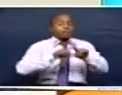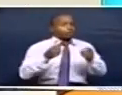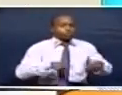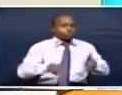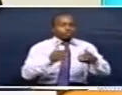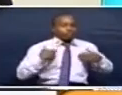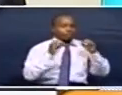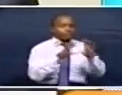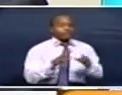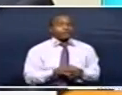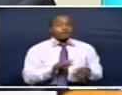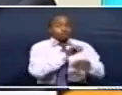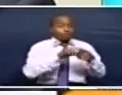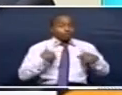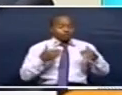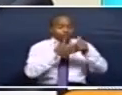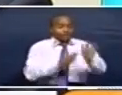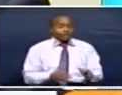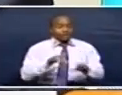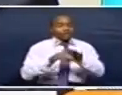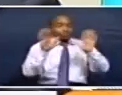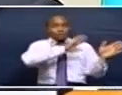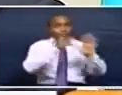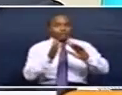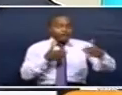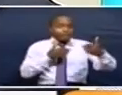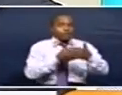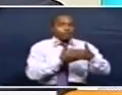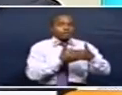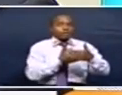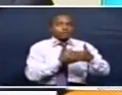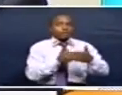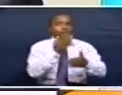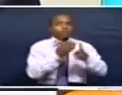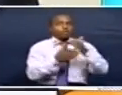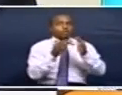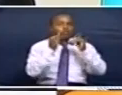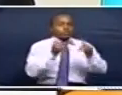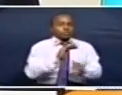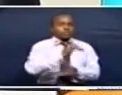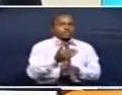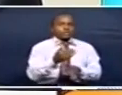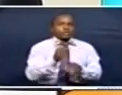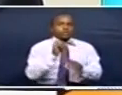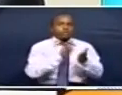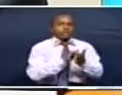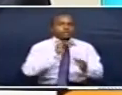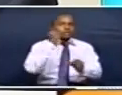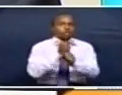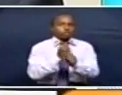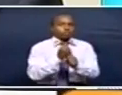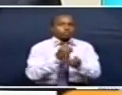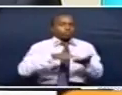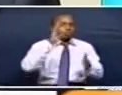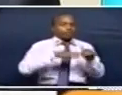opportunity. When we have leaders in Wiper blocking the building of a new city so that now jobs, over